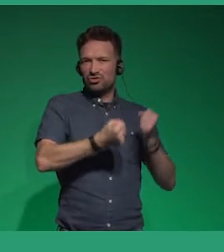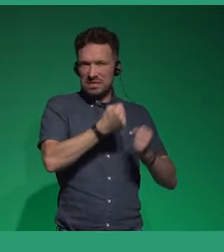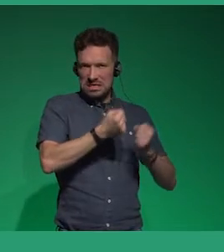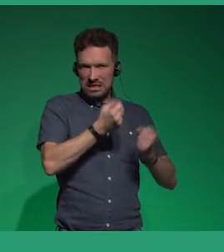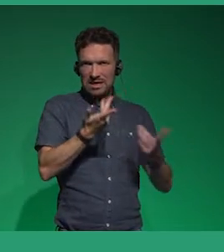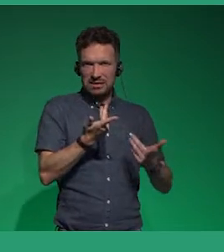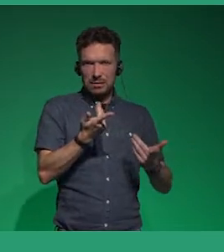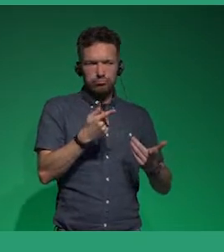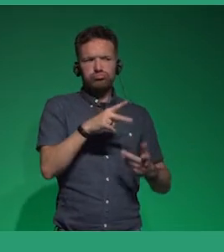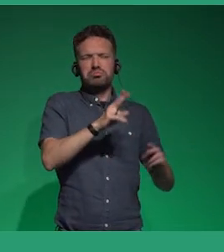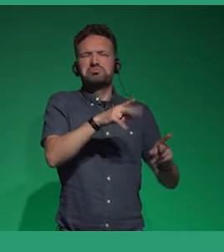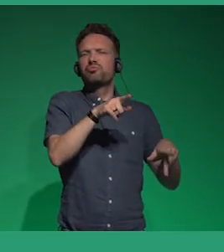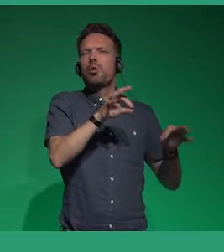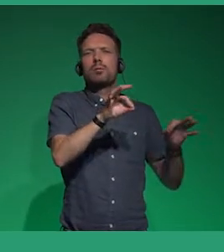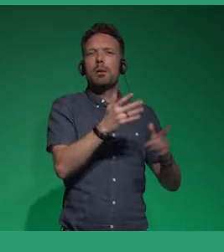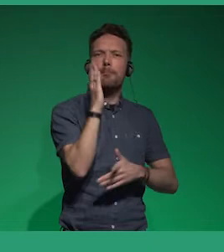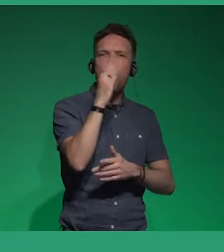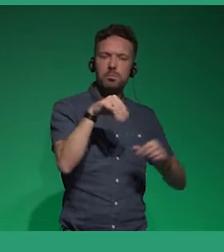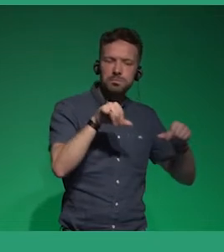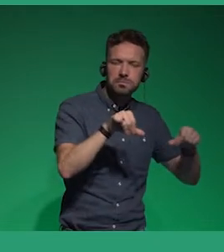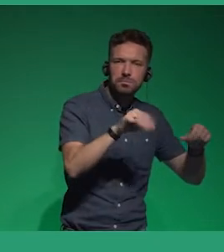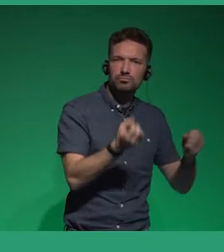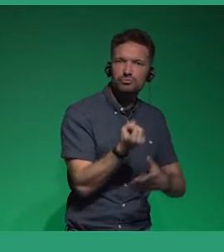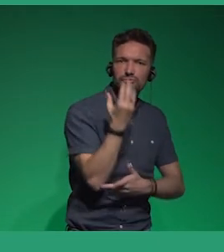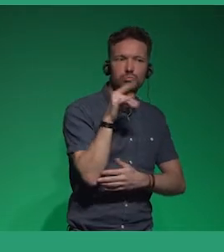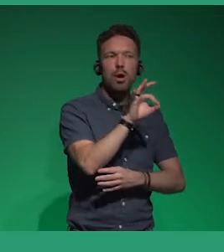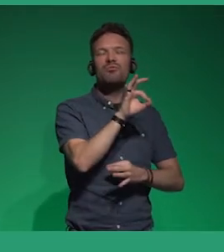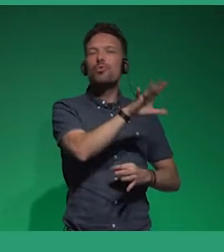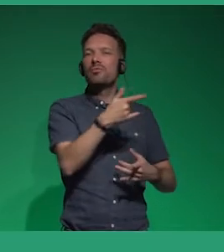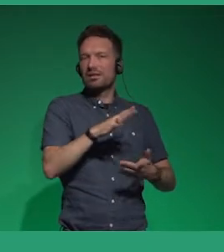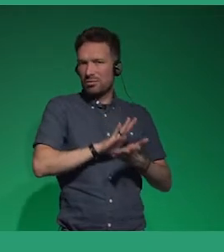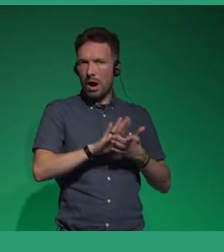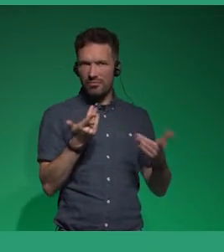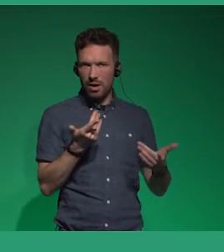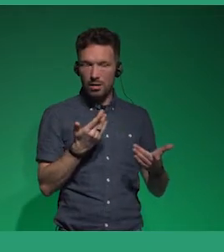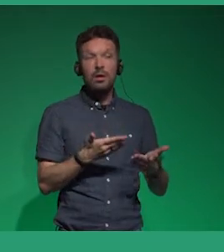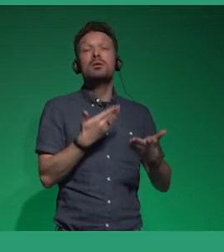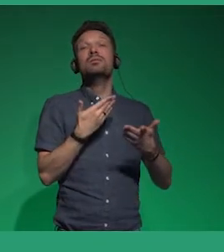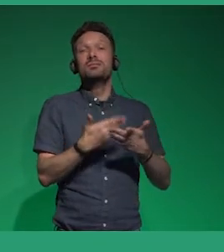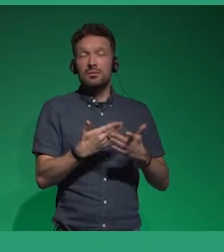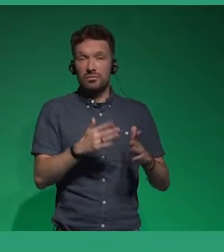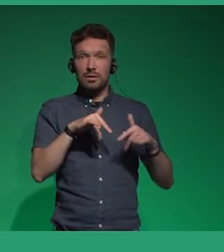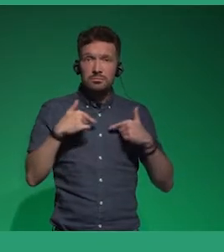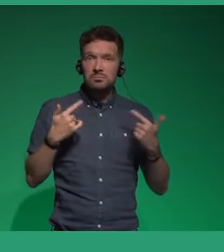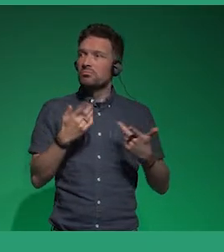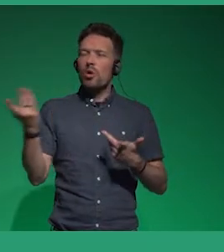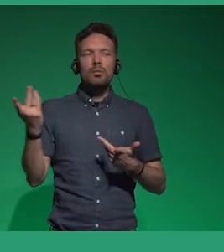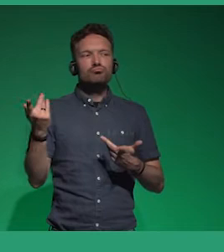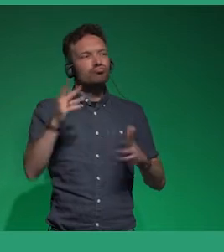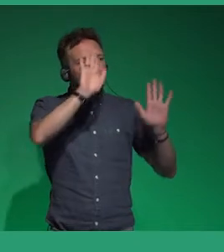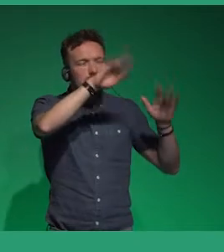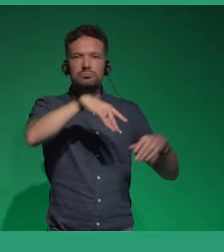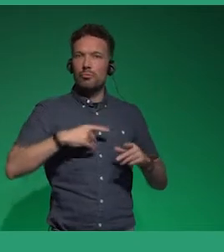provision or provision of seedlings at a small cost. And there we actually didn't see much of a difference. So farmers were willing